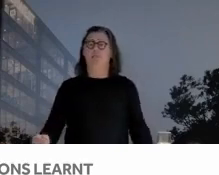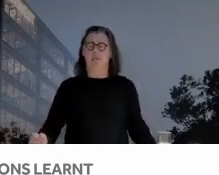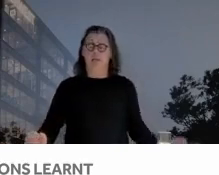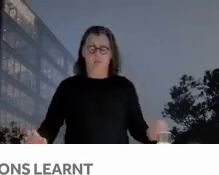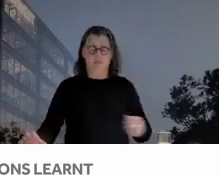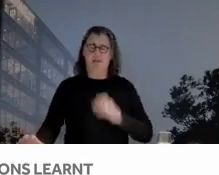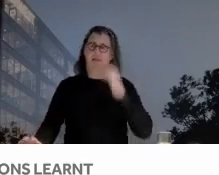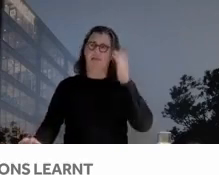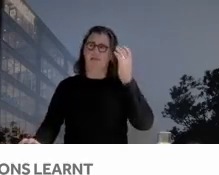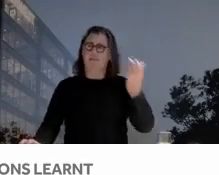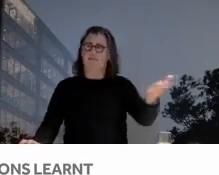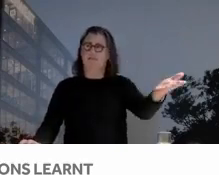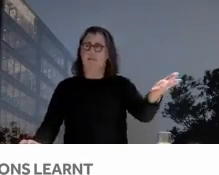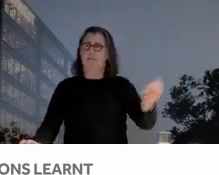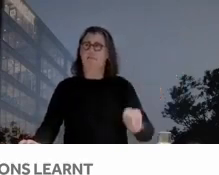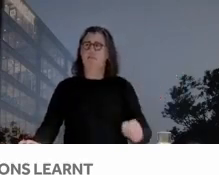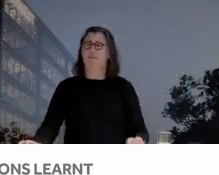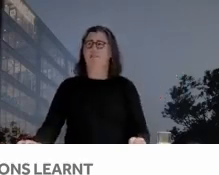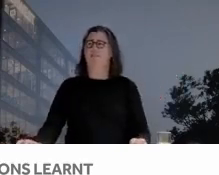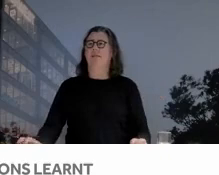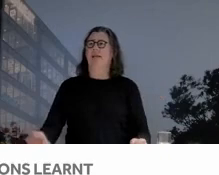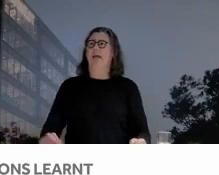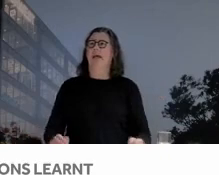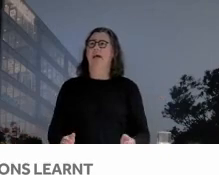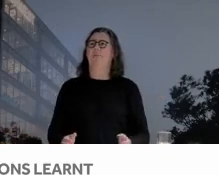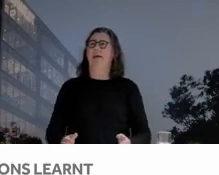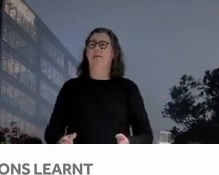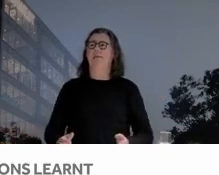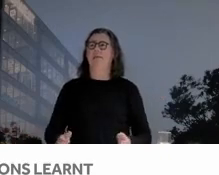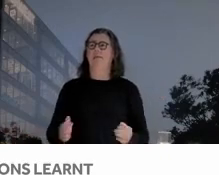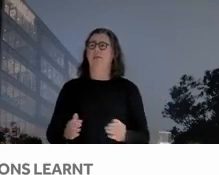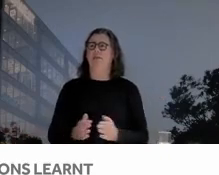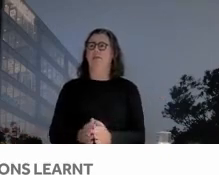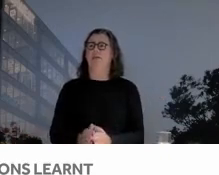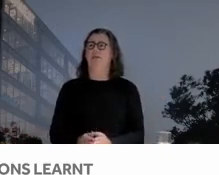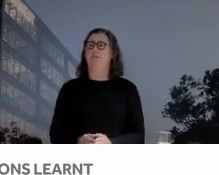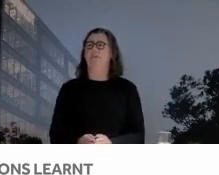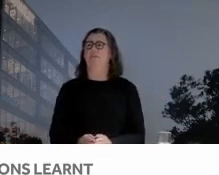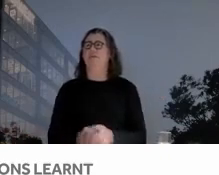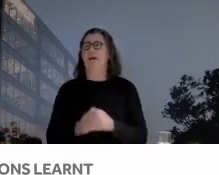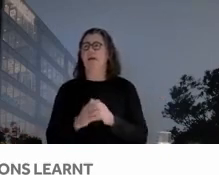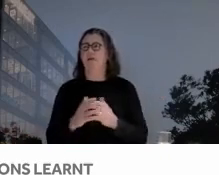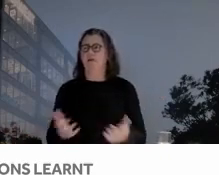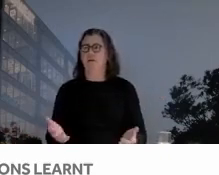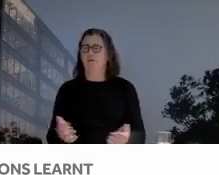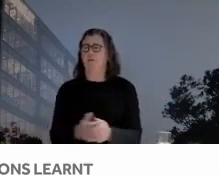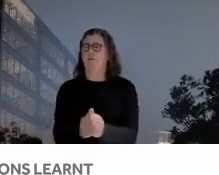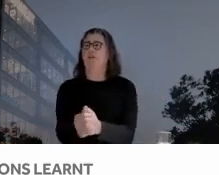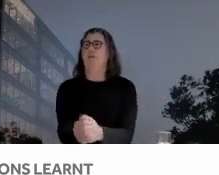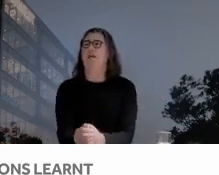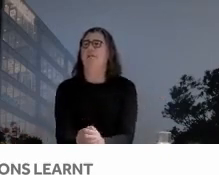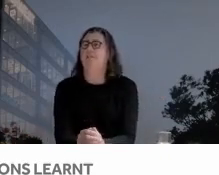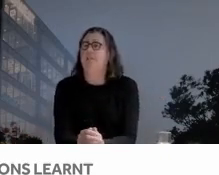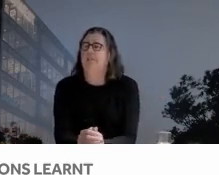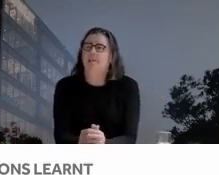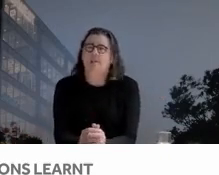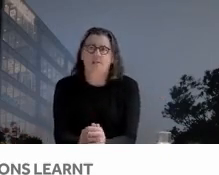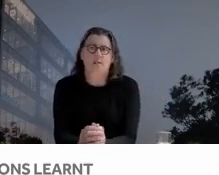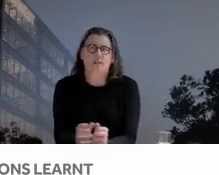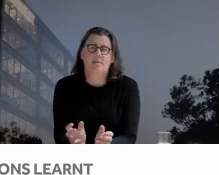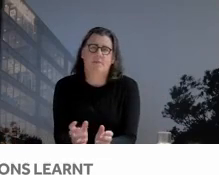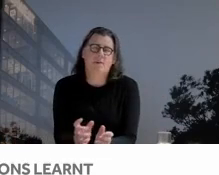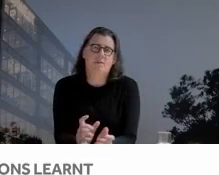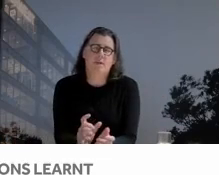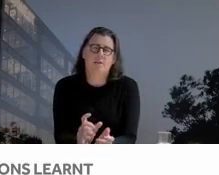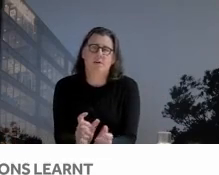Sourcing sustainable materials. I'll give you Steve. FSC certified timbers, greener production energy.